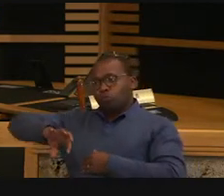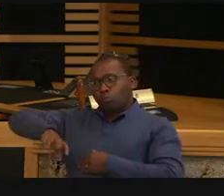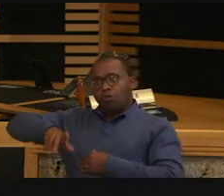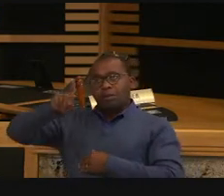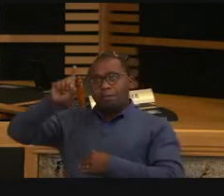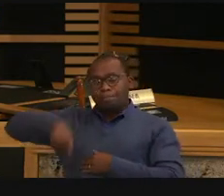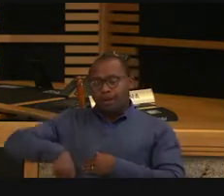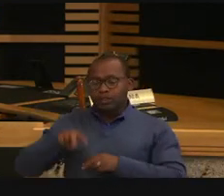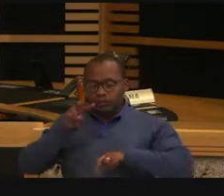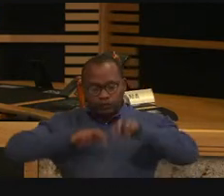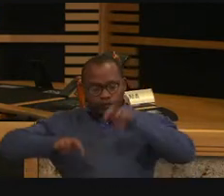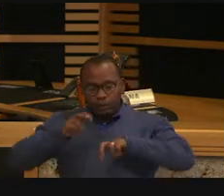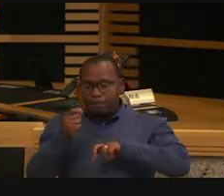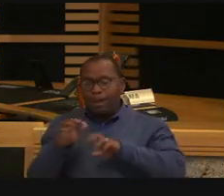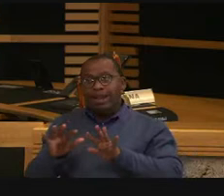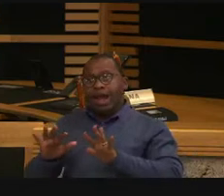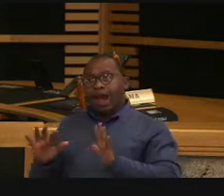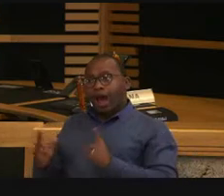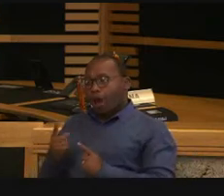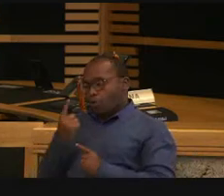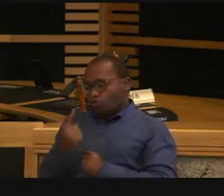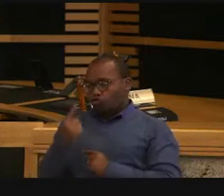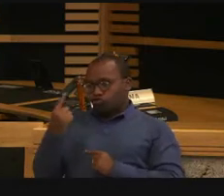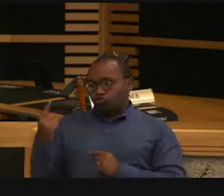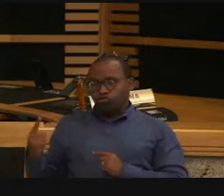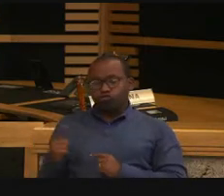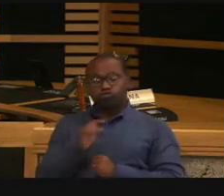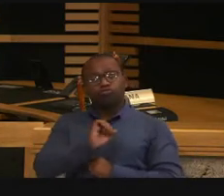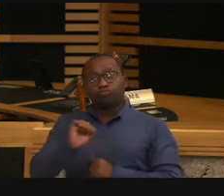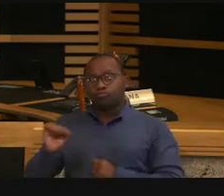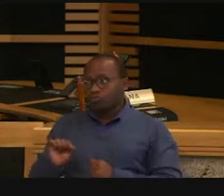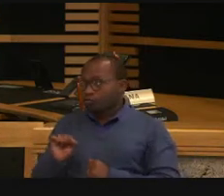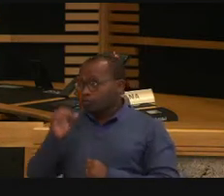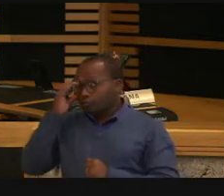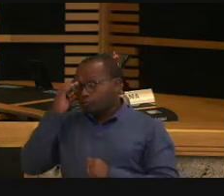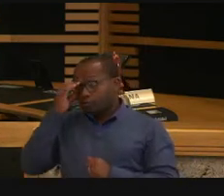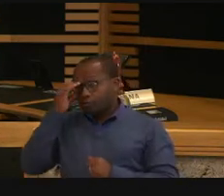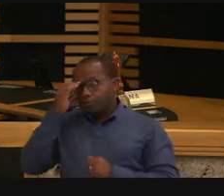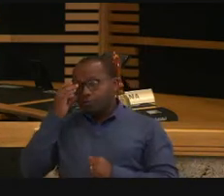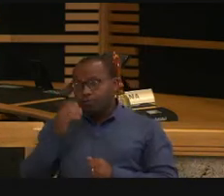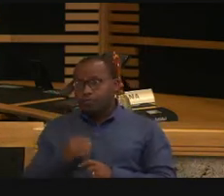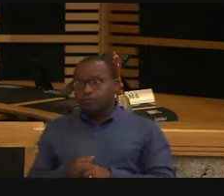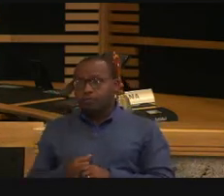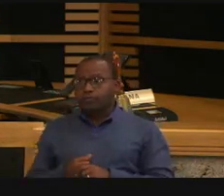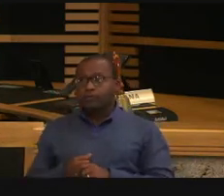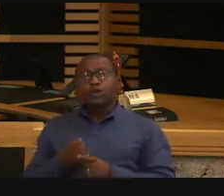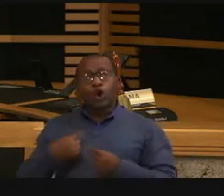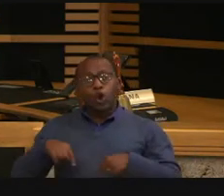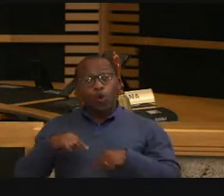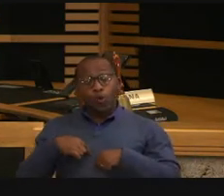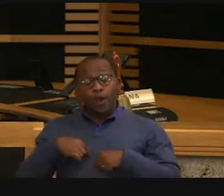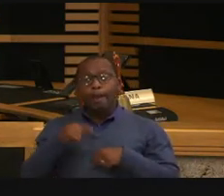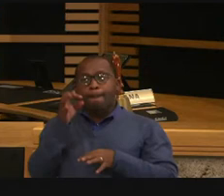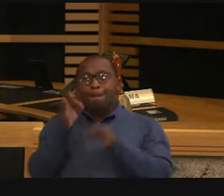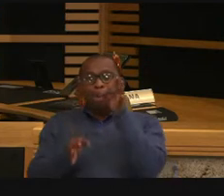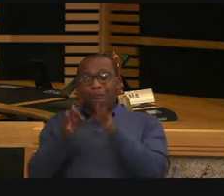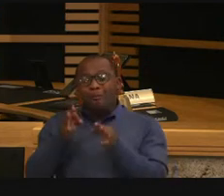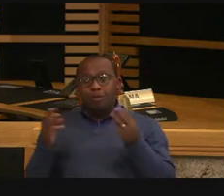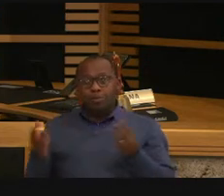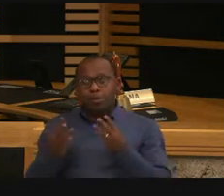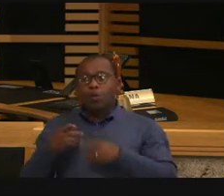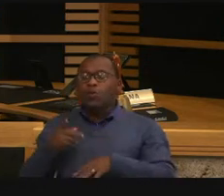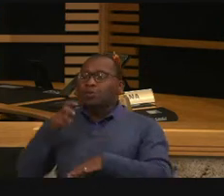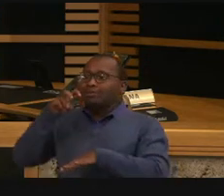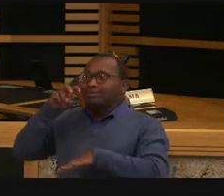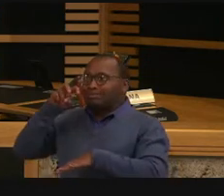appeal that we wanted to make, Honorable Deputy Speaker, that is, we need, as politicians, and also to assist the departments